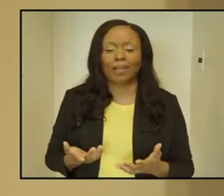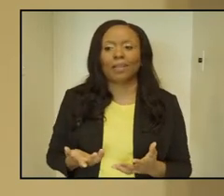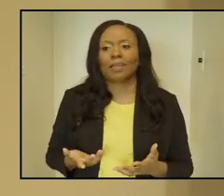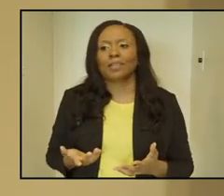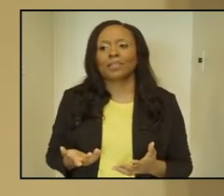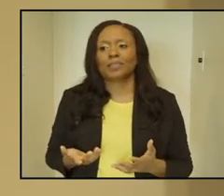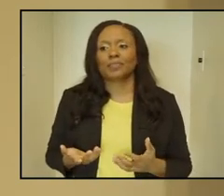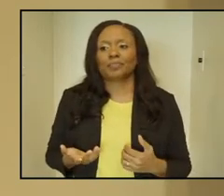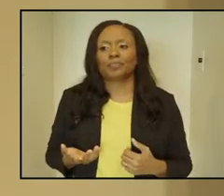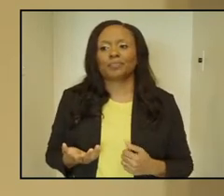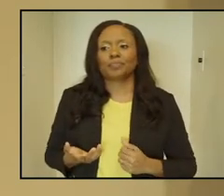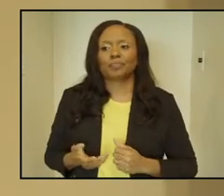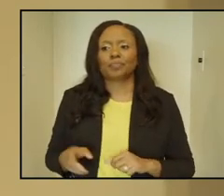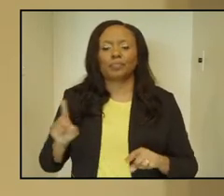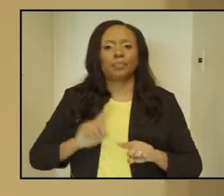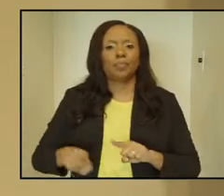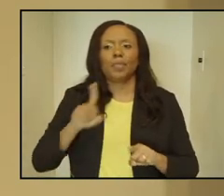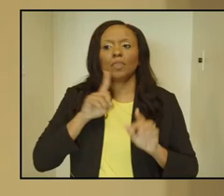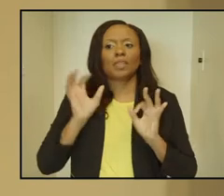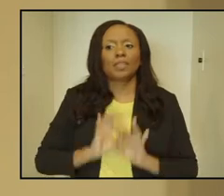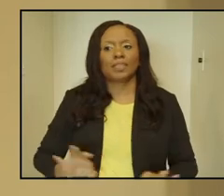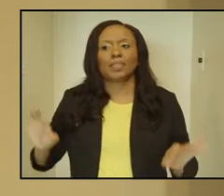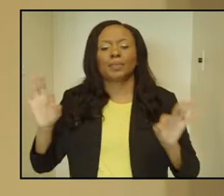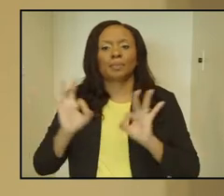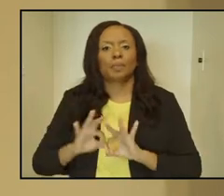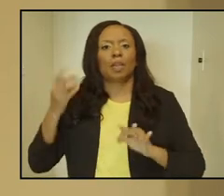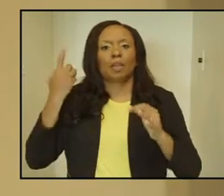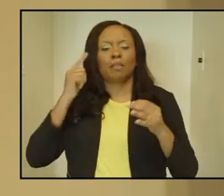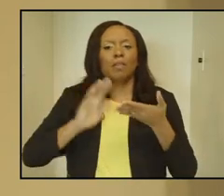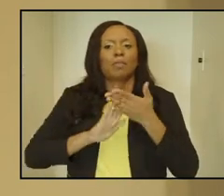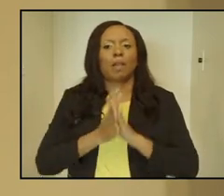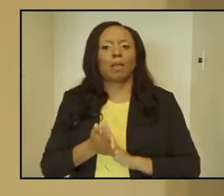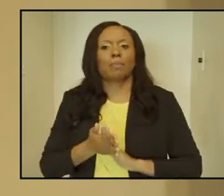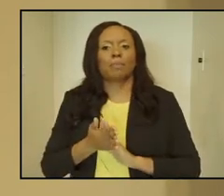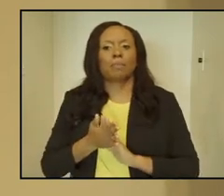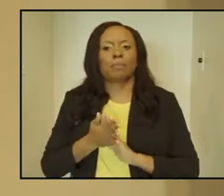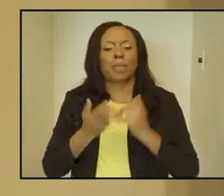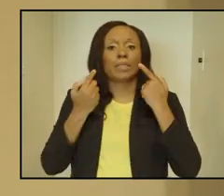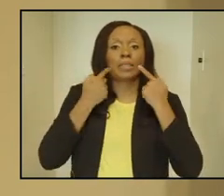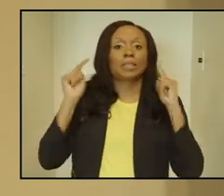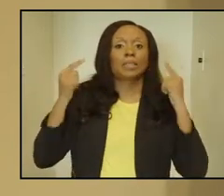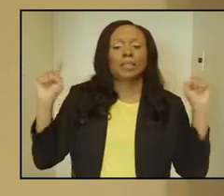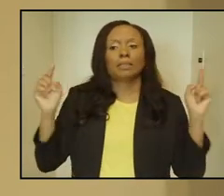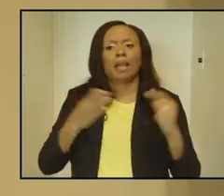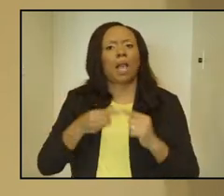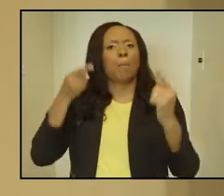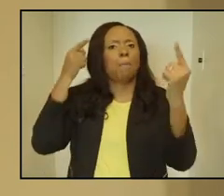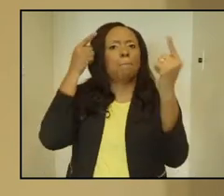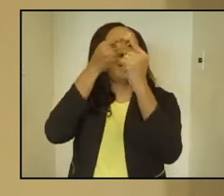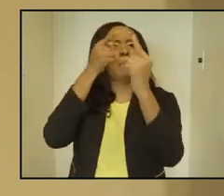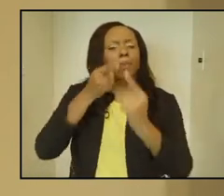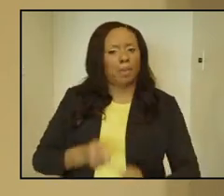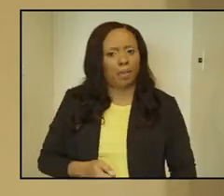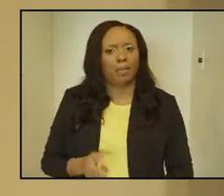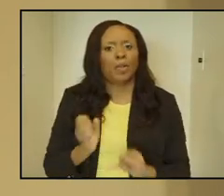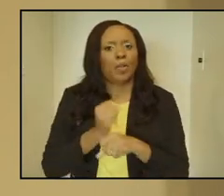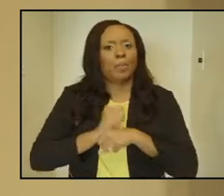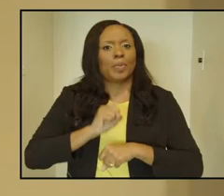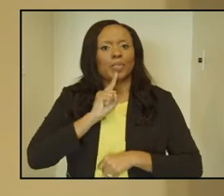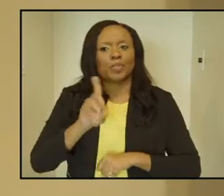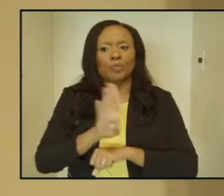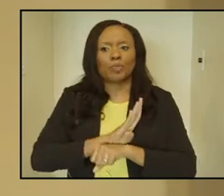this is a necessary step in the relay to achieve success and to break, to make Barbadian service